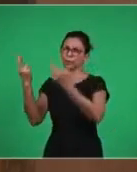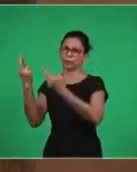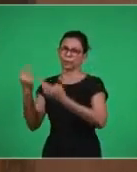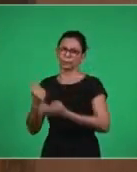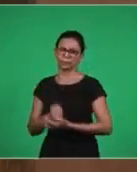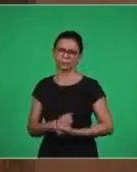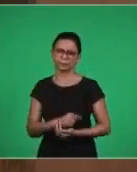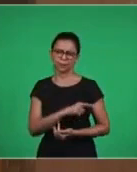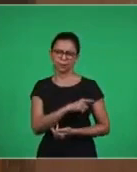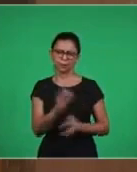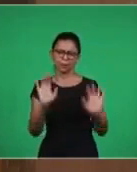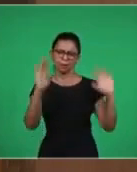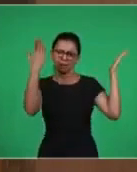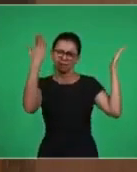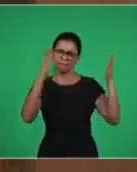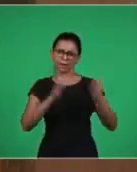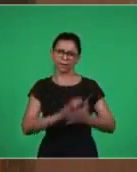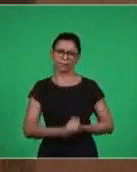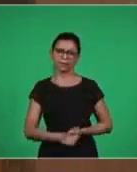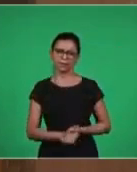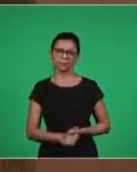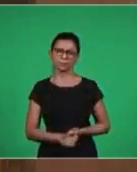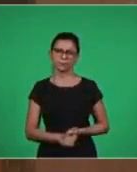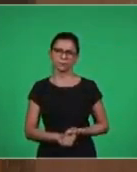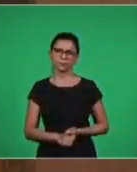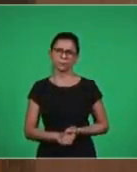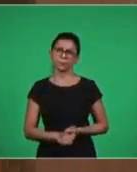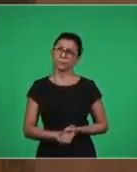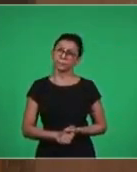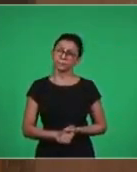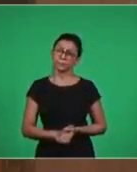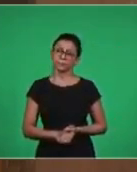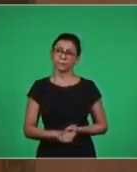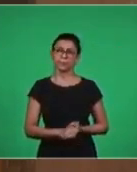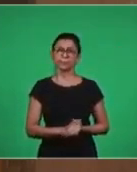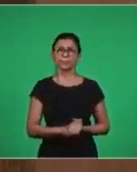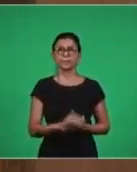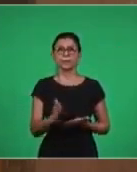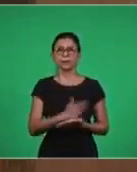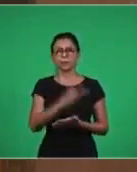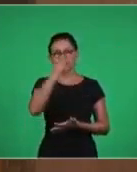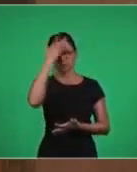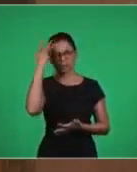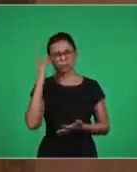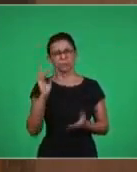there. Feast and celebration is the 31st, we're going to eat.